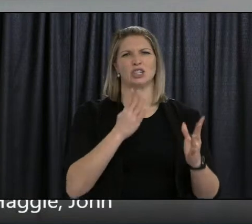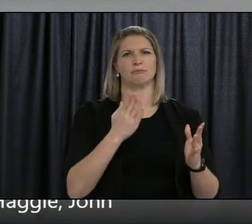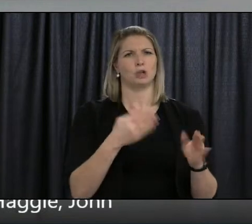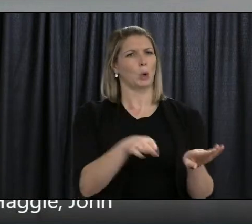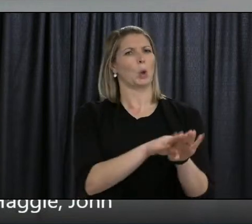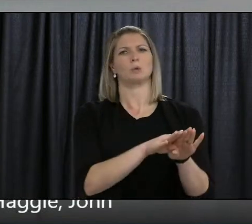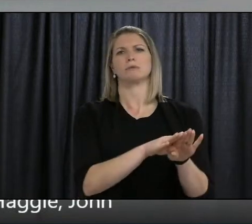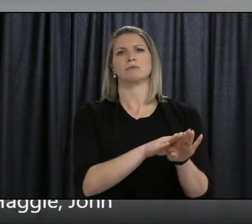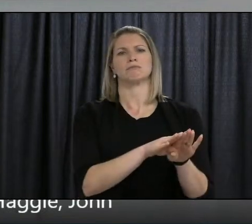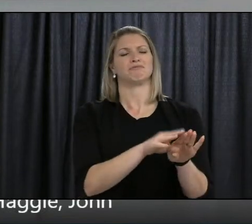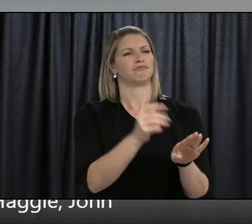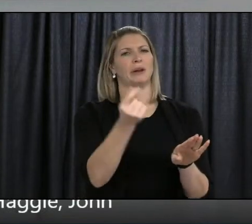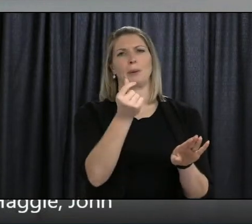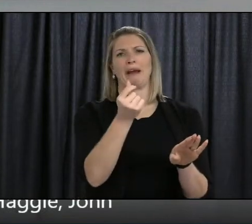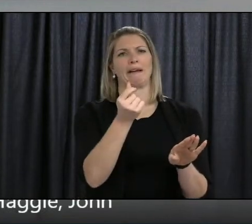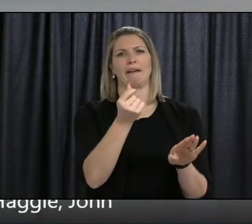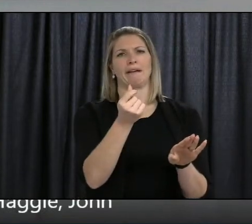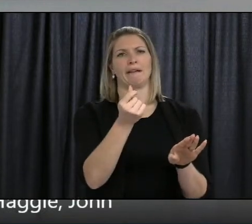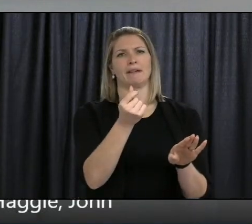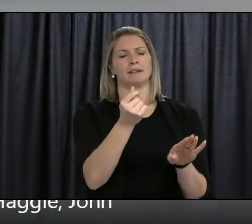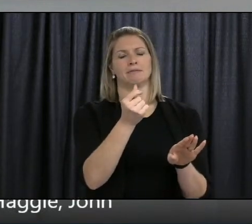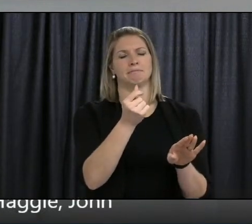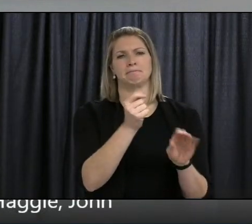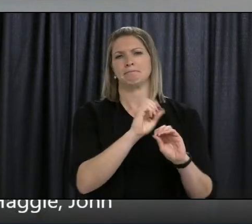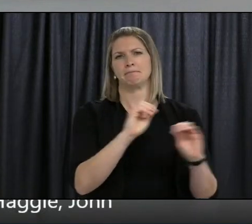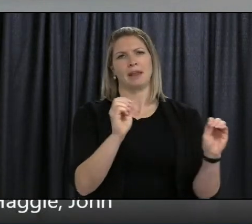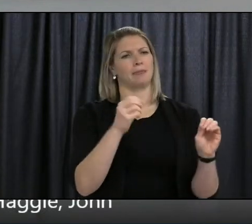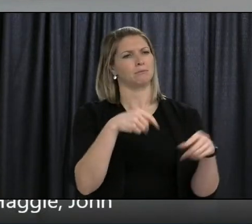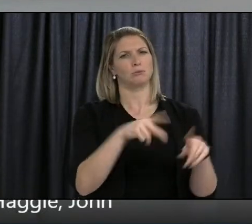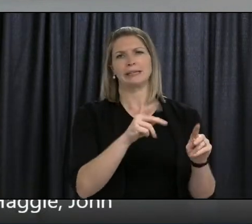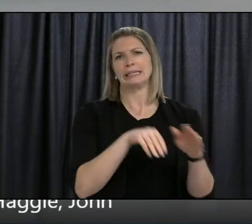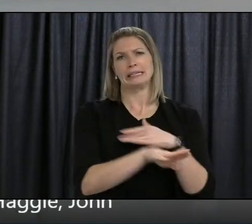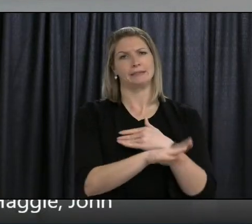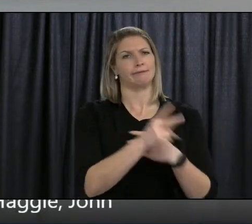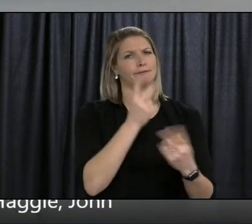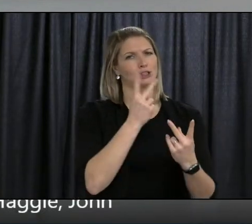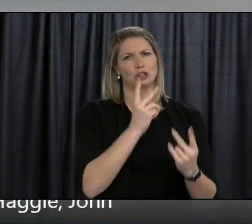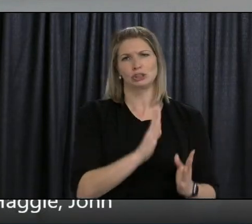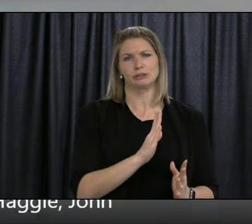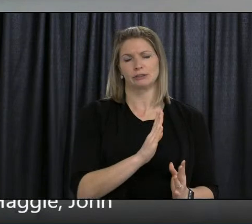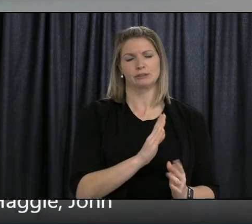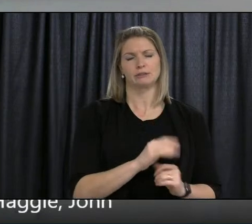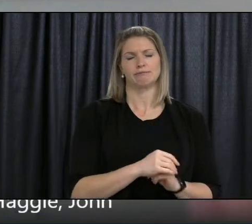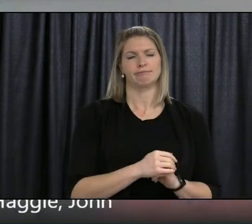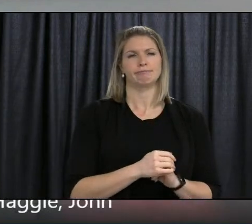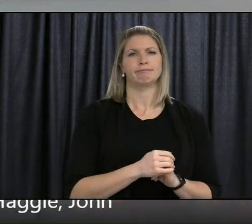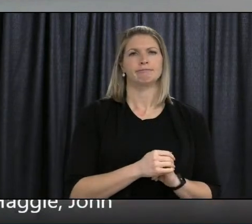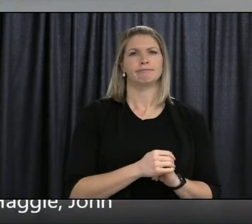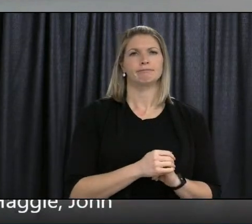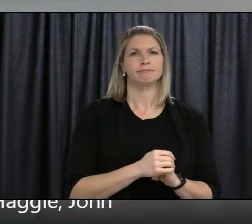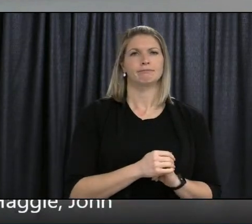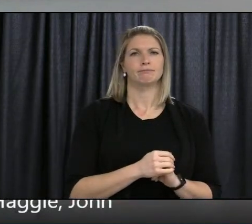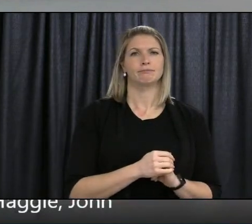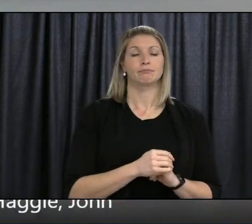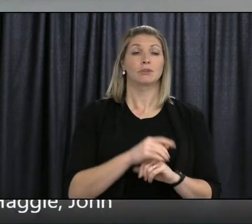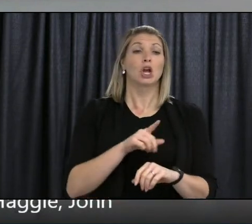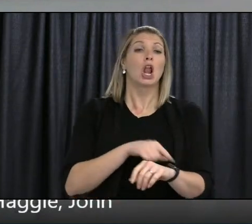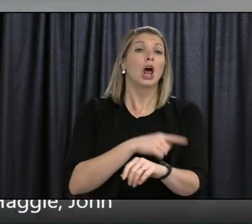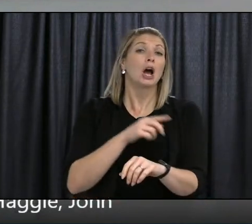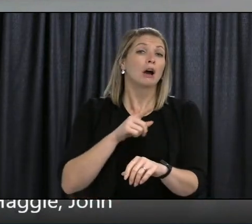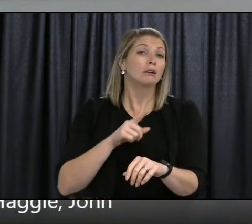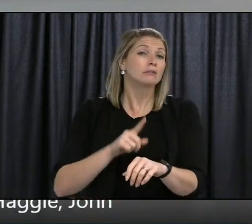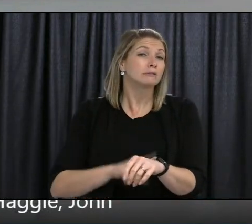well immediately upon the discovery of the first case. The long-term care